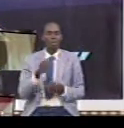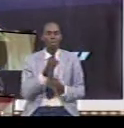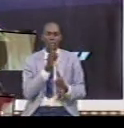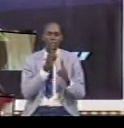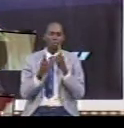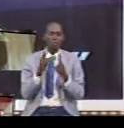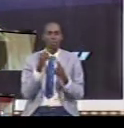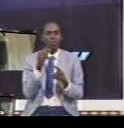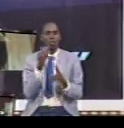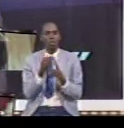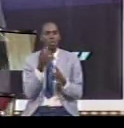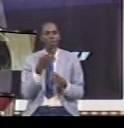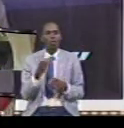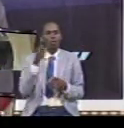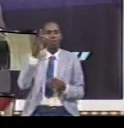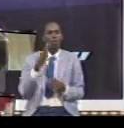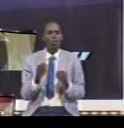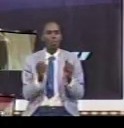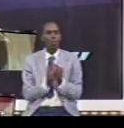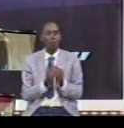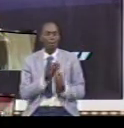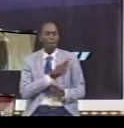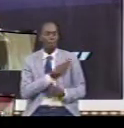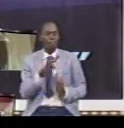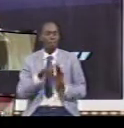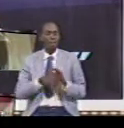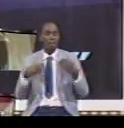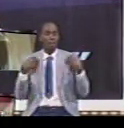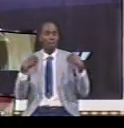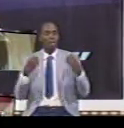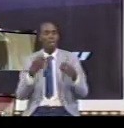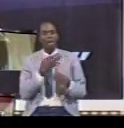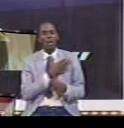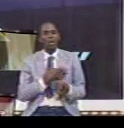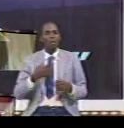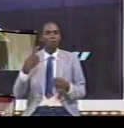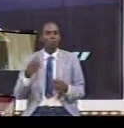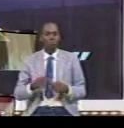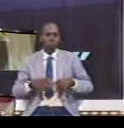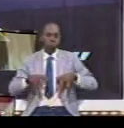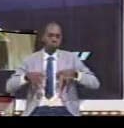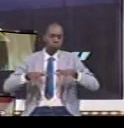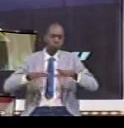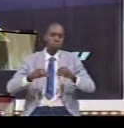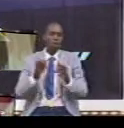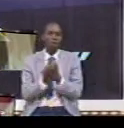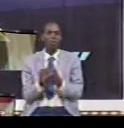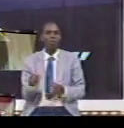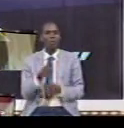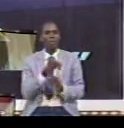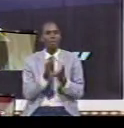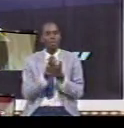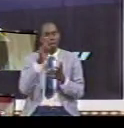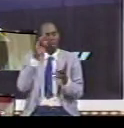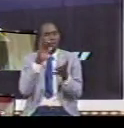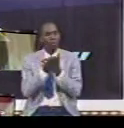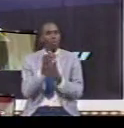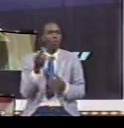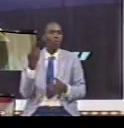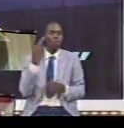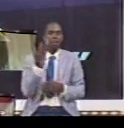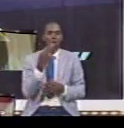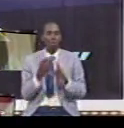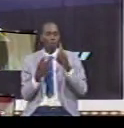the word of God with boldness, and the multitude of them that believed were of one heart and of one